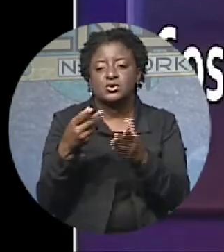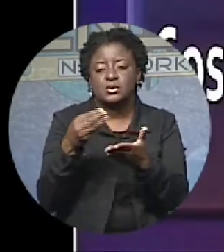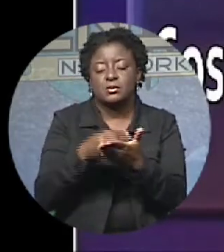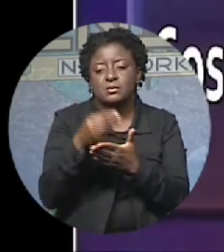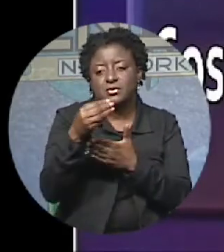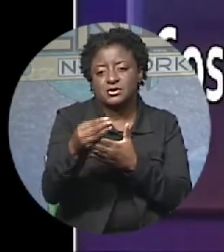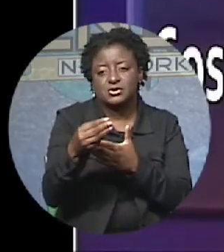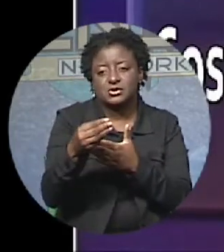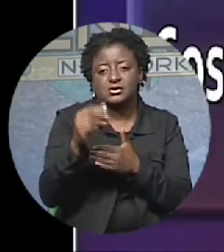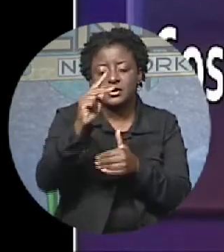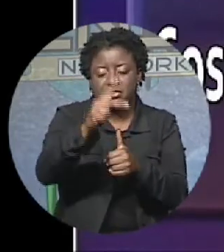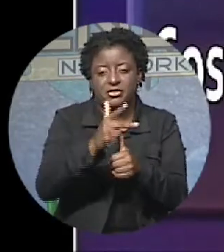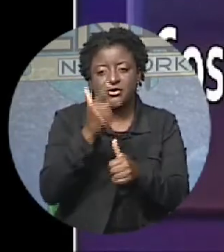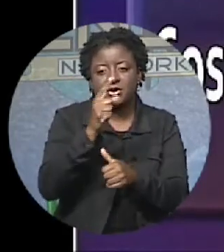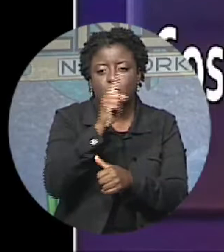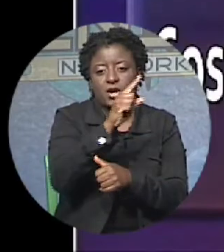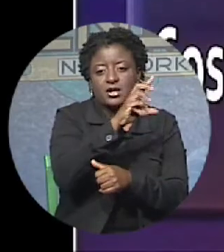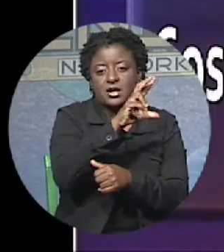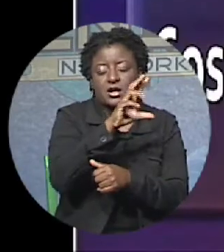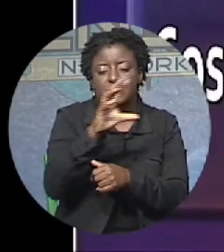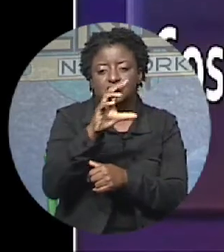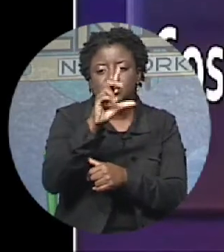third 120-seat Boeing